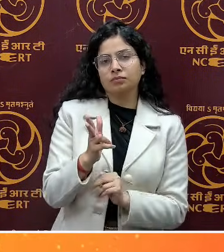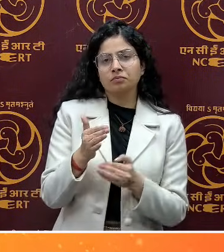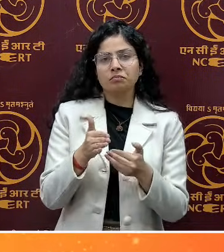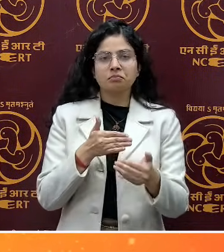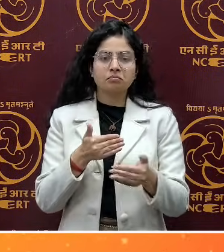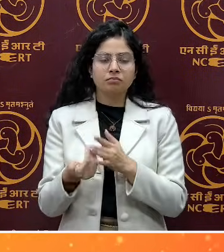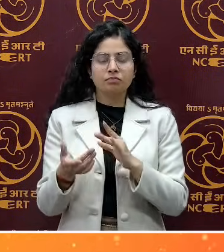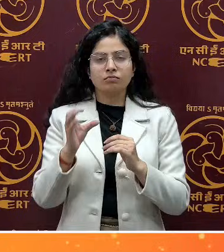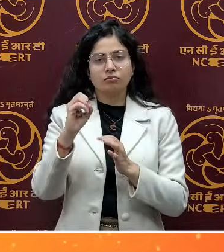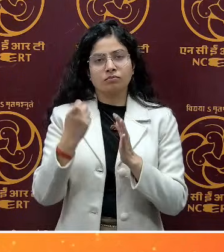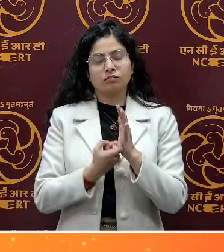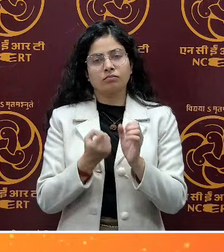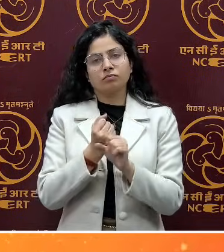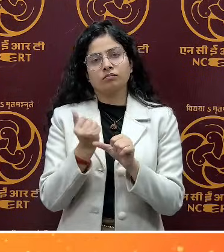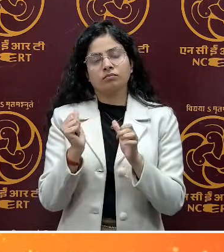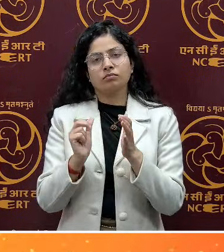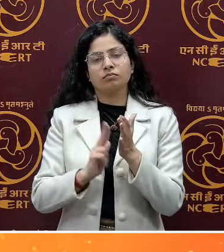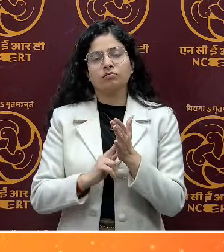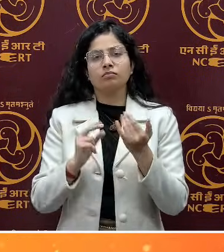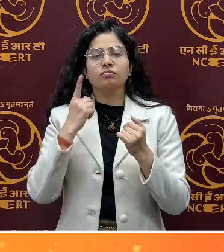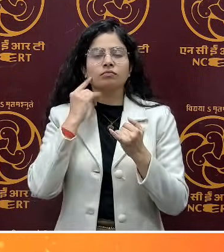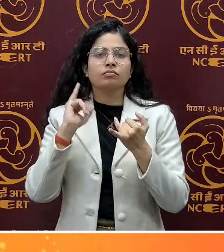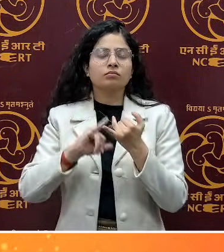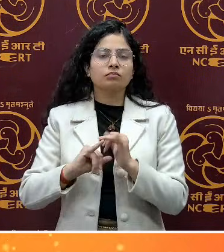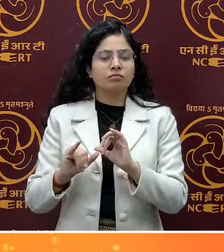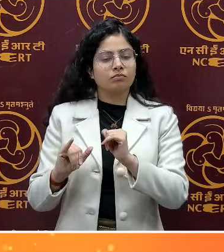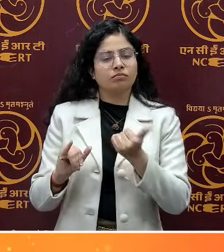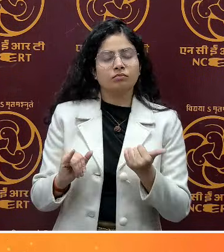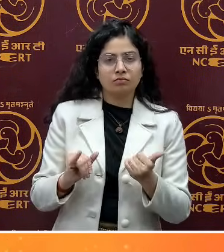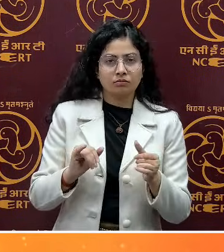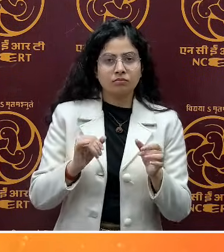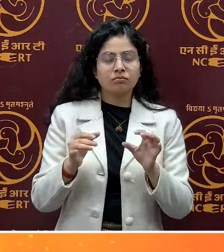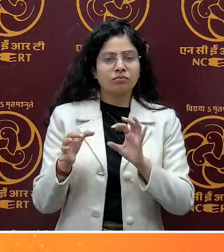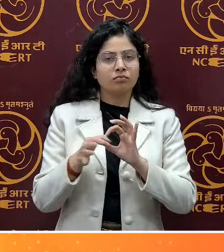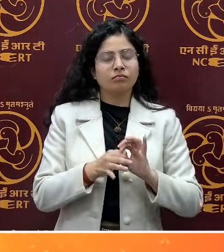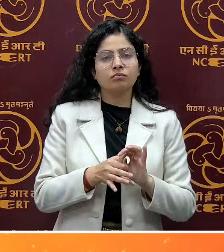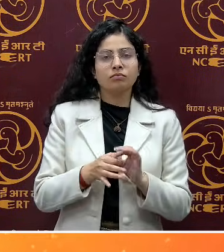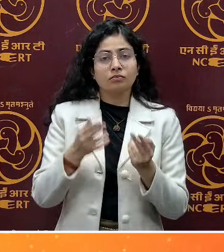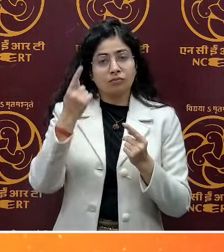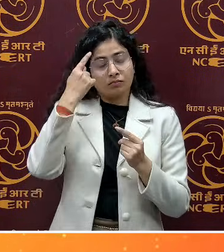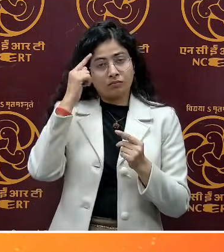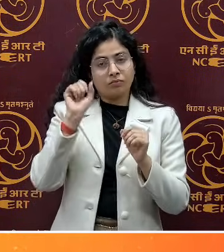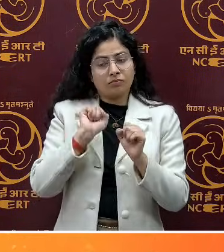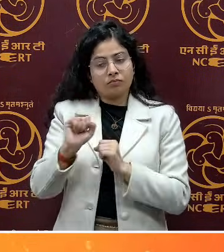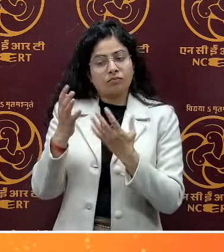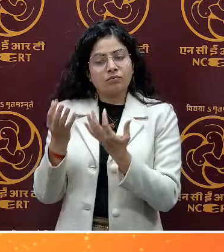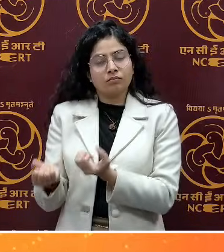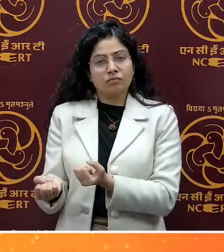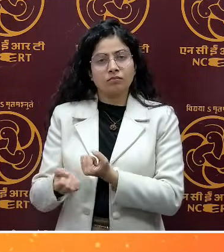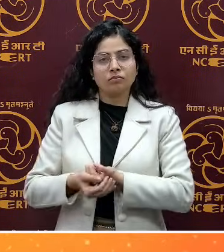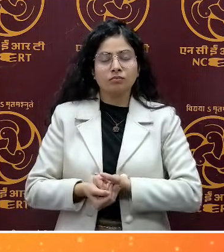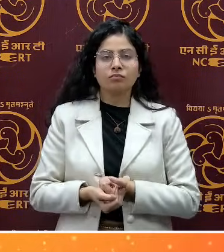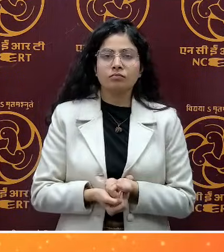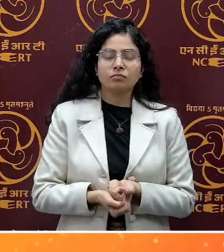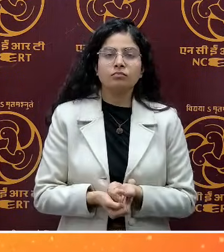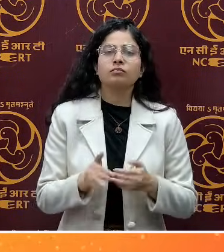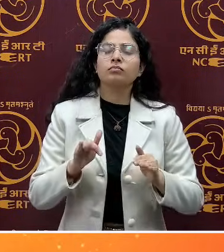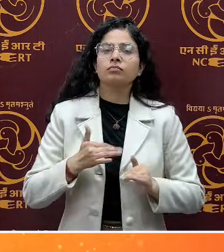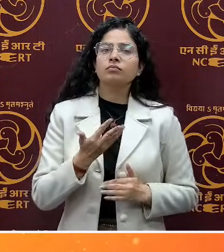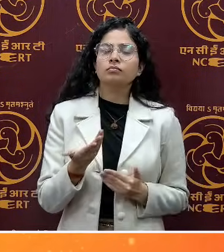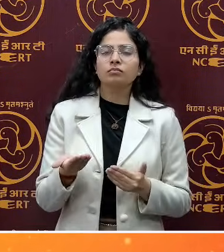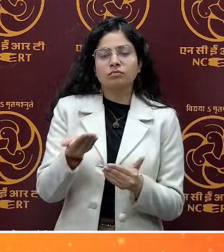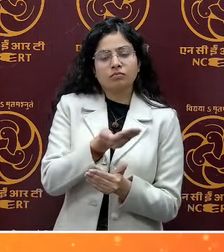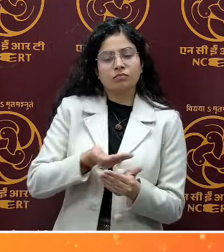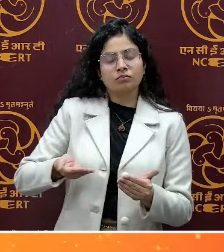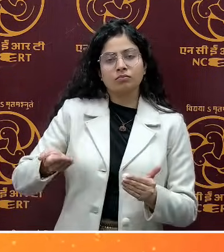every organism is dependent on some other organism for fulfilling the needs, right? So how are